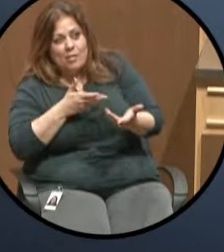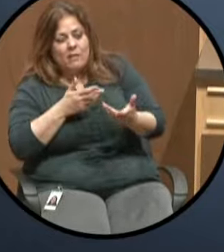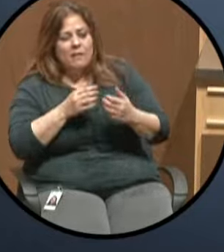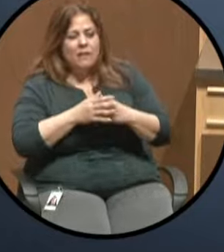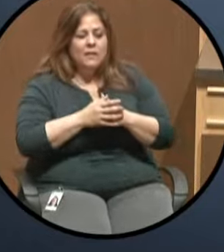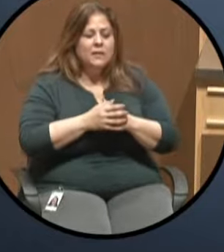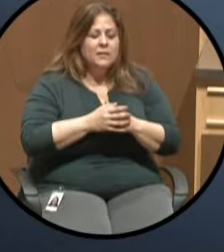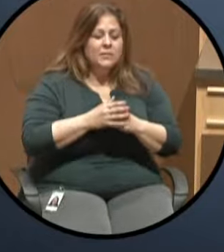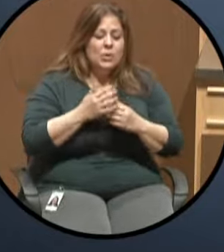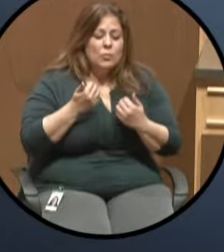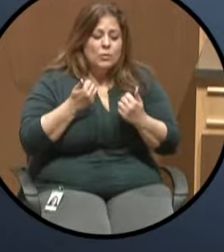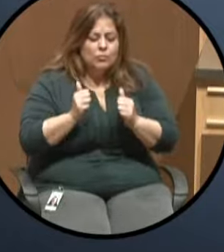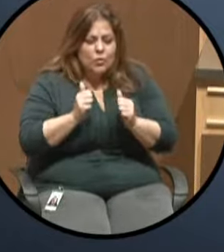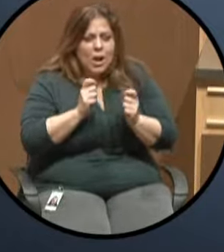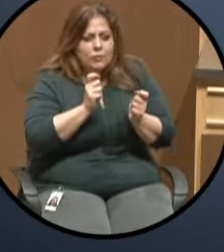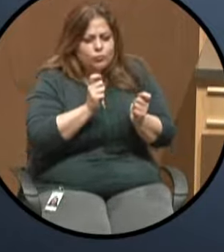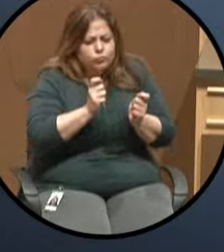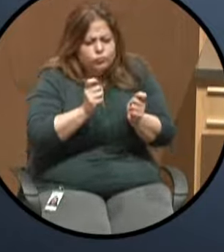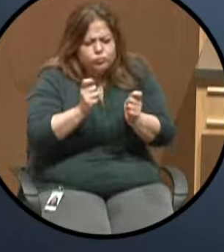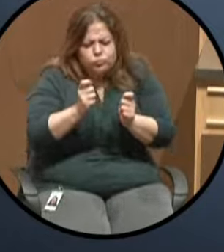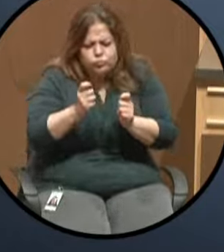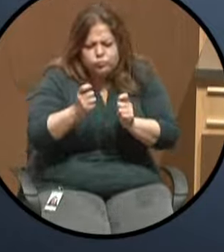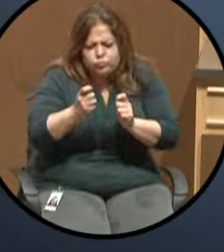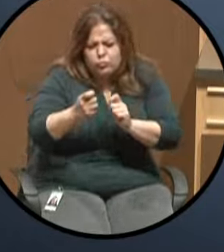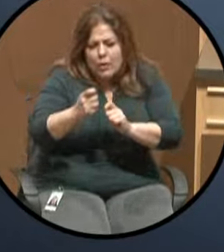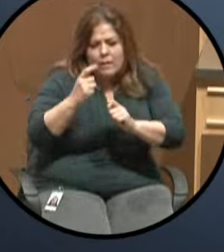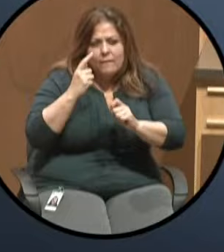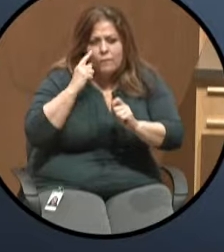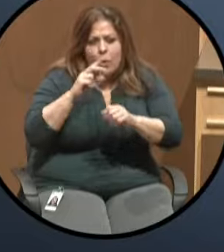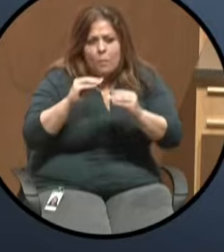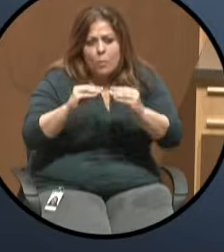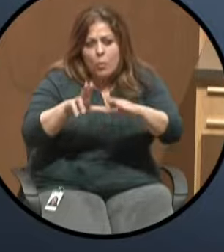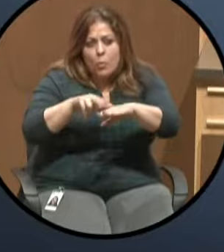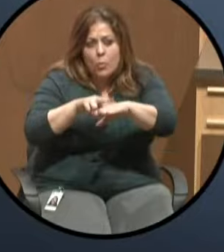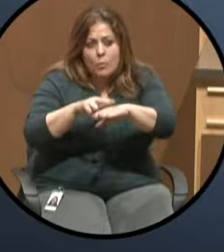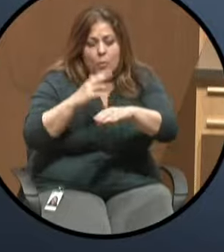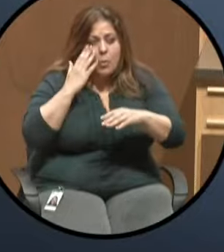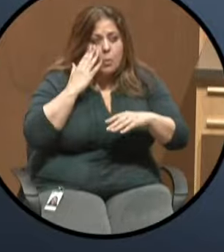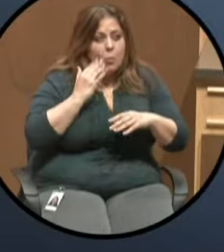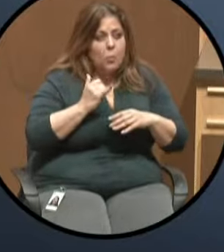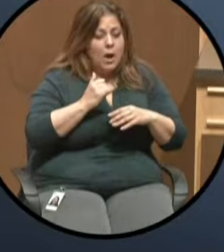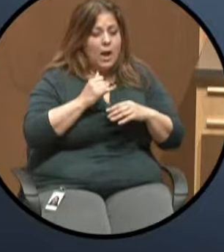We're moving slowly back to normal because transmission is slowing.